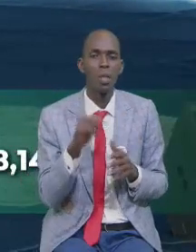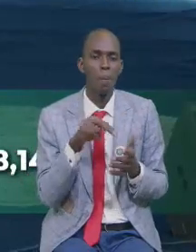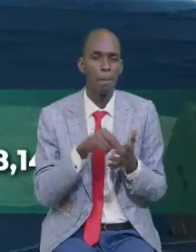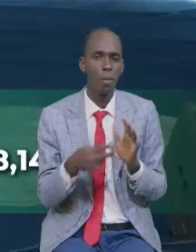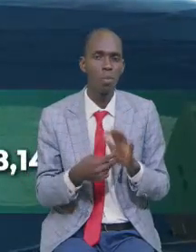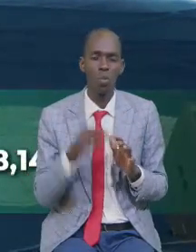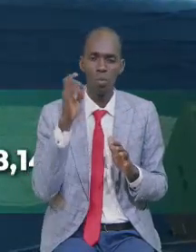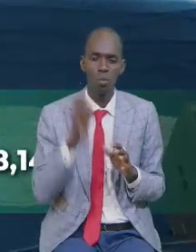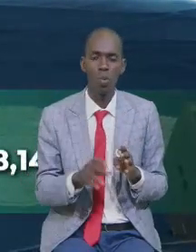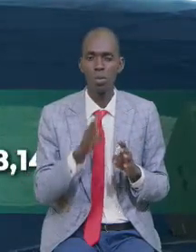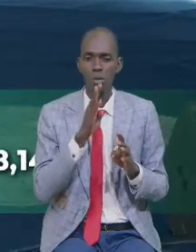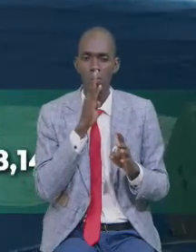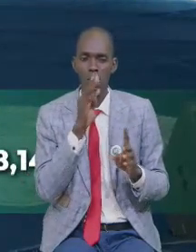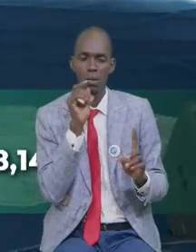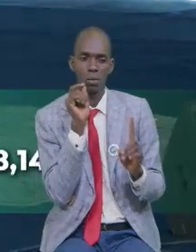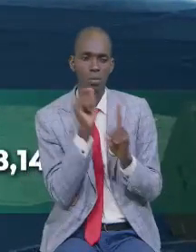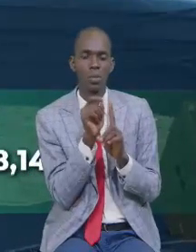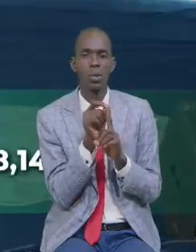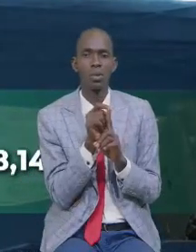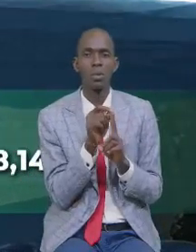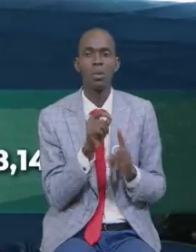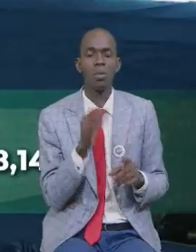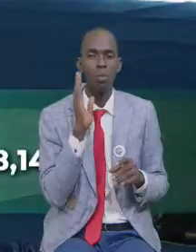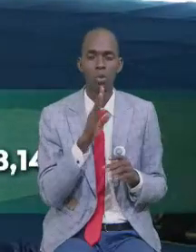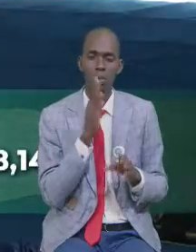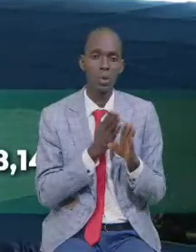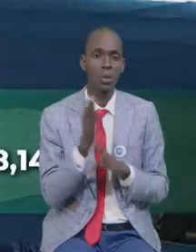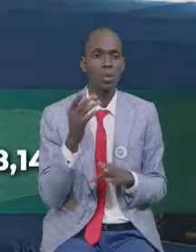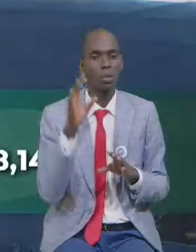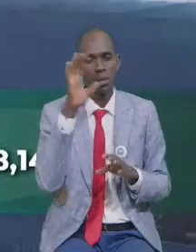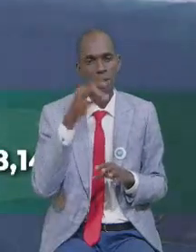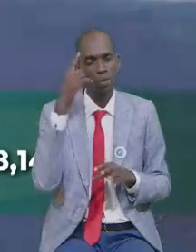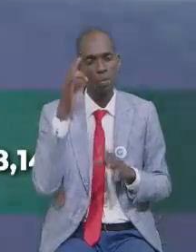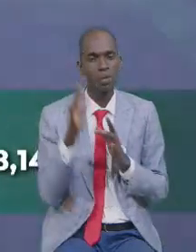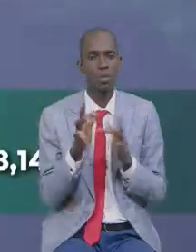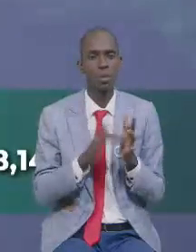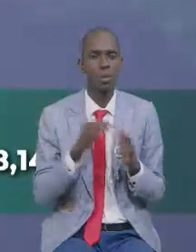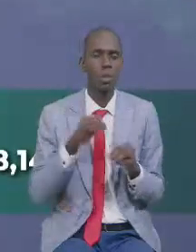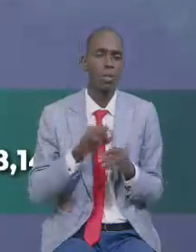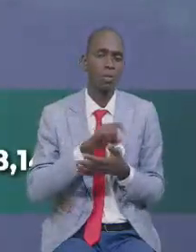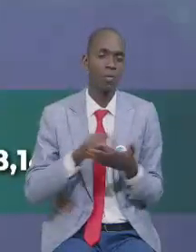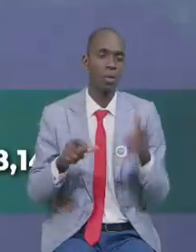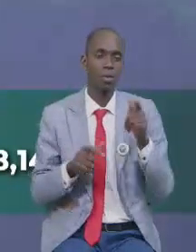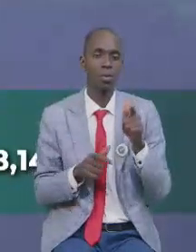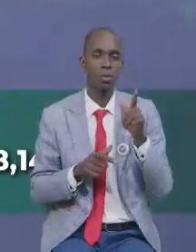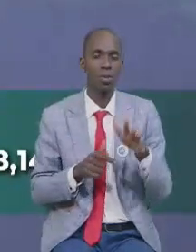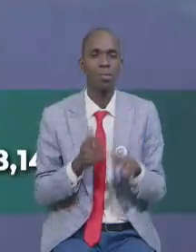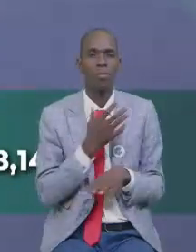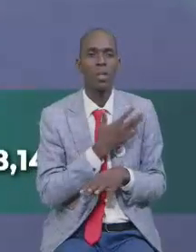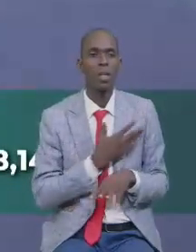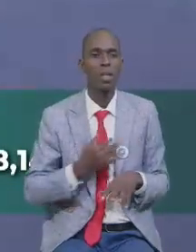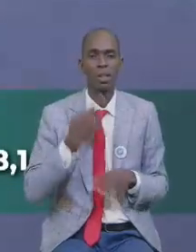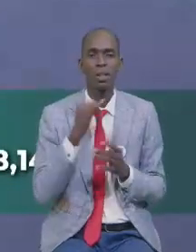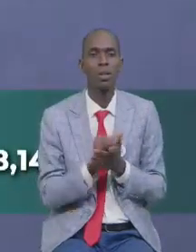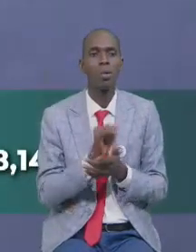definite. Seeking for Jesus. Look at verse 25. In verse 25 it says, and when they